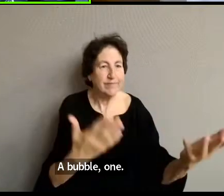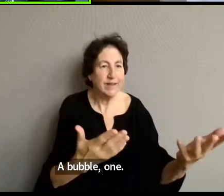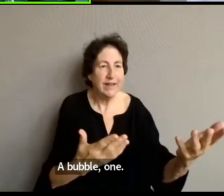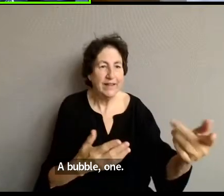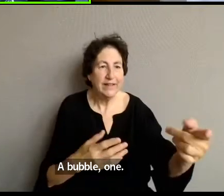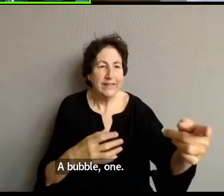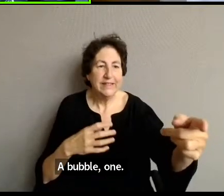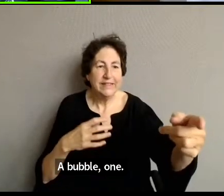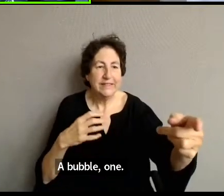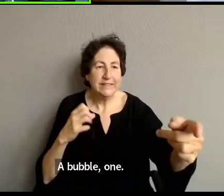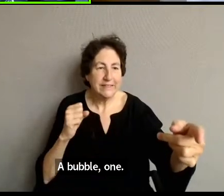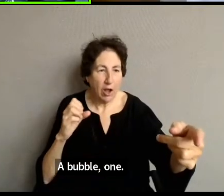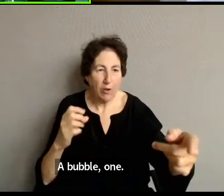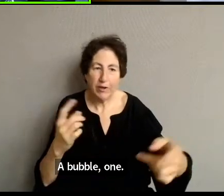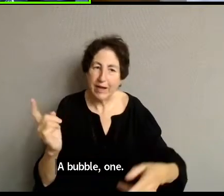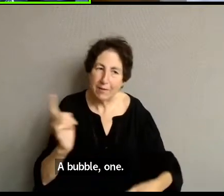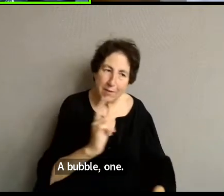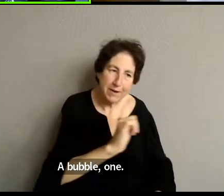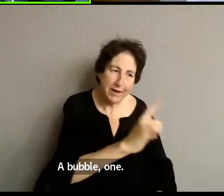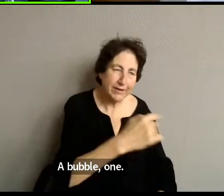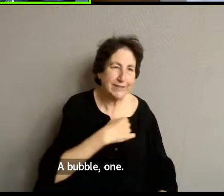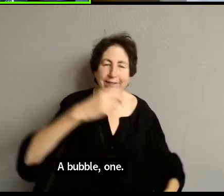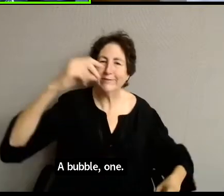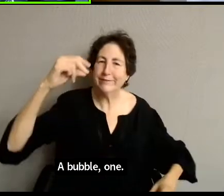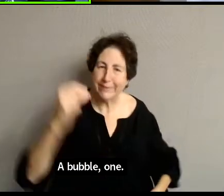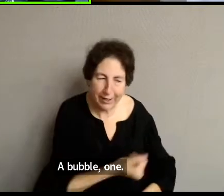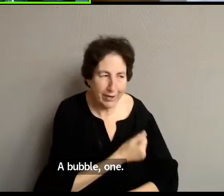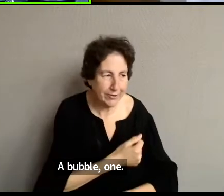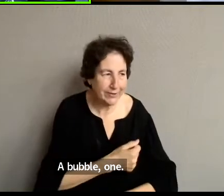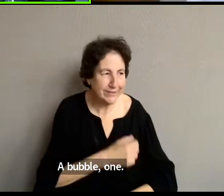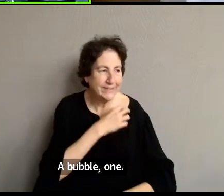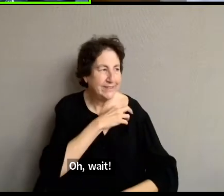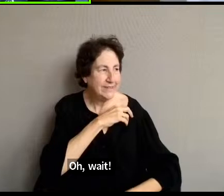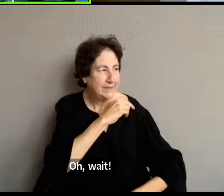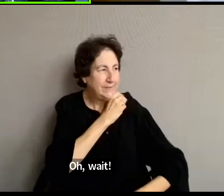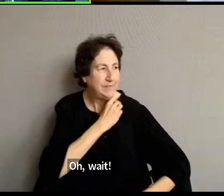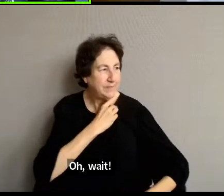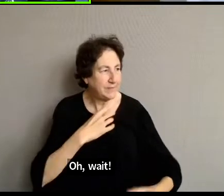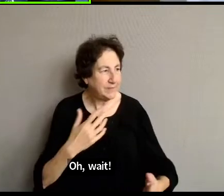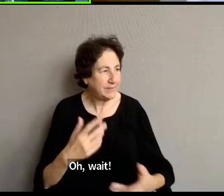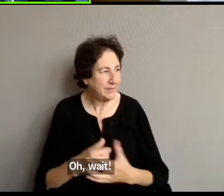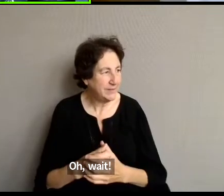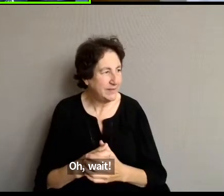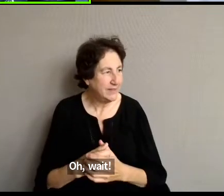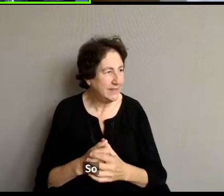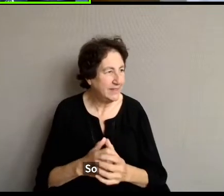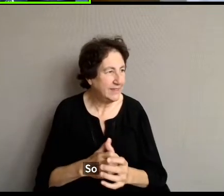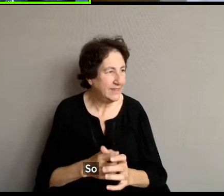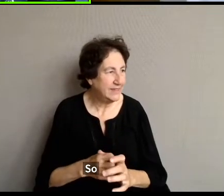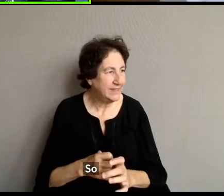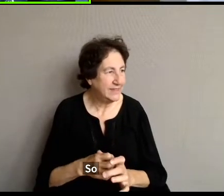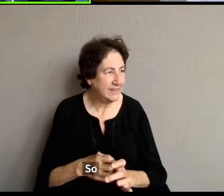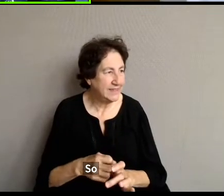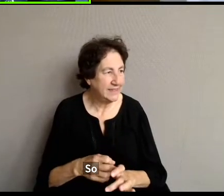Oh, wait, you gotta. Come on up to the mic so they can hear you. So the thousands Thank you, listening Principal online Russ. can hear you. Thank